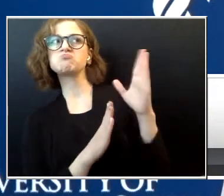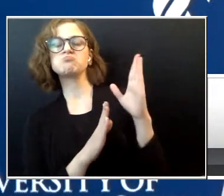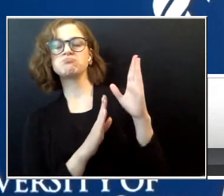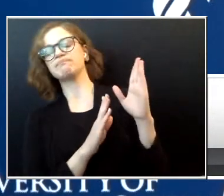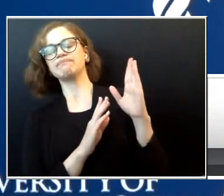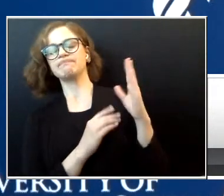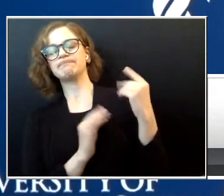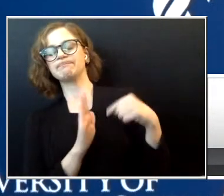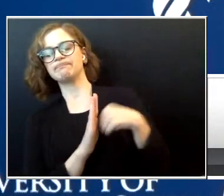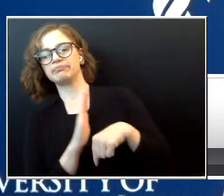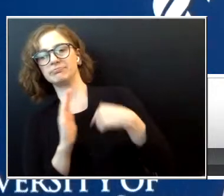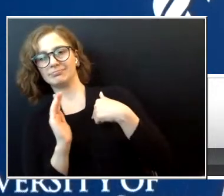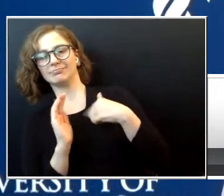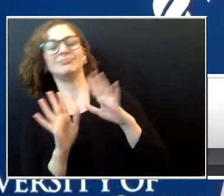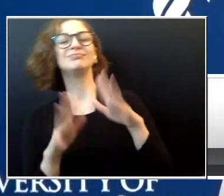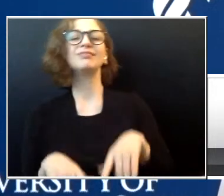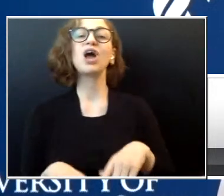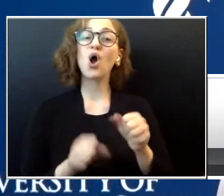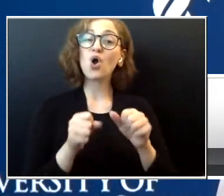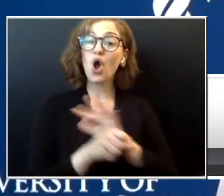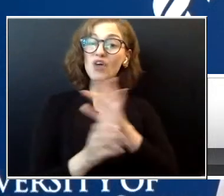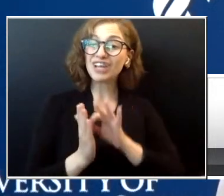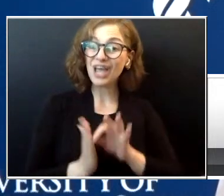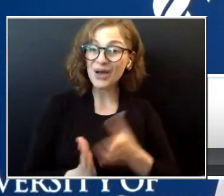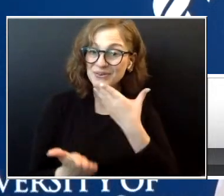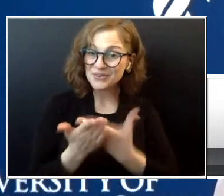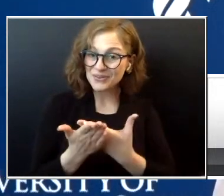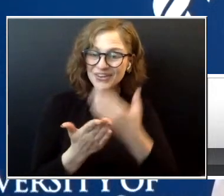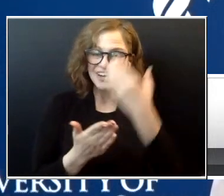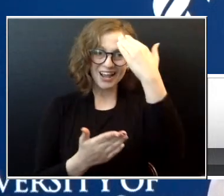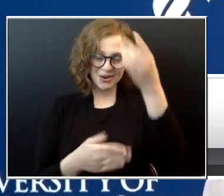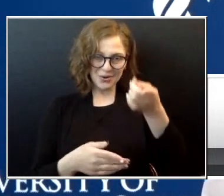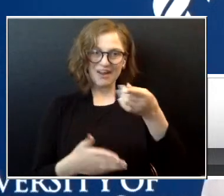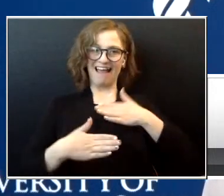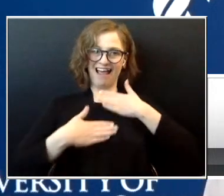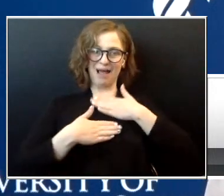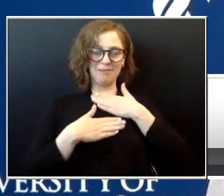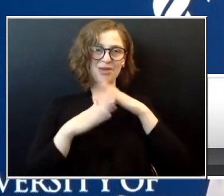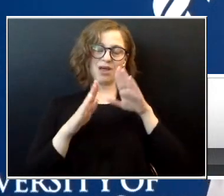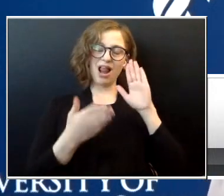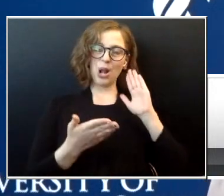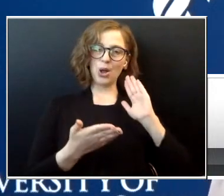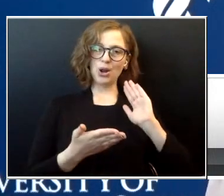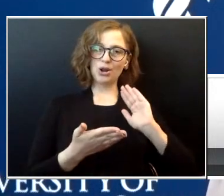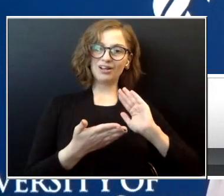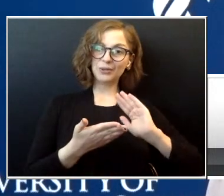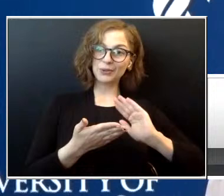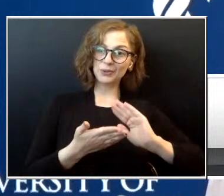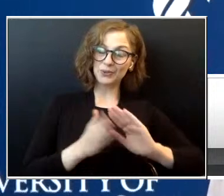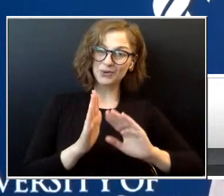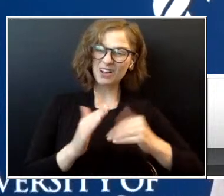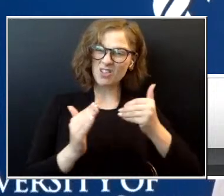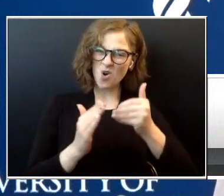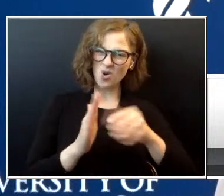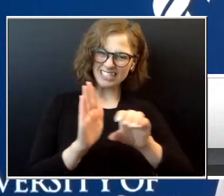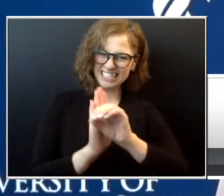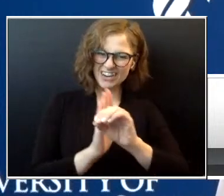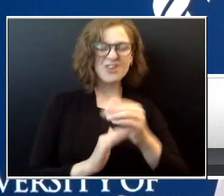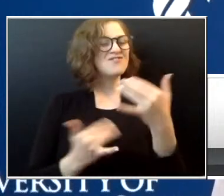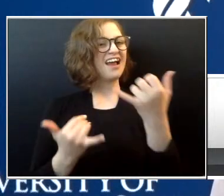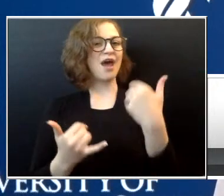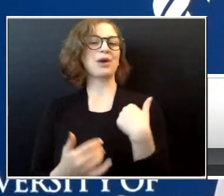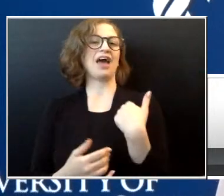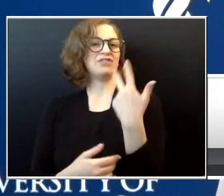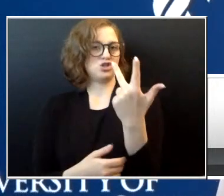I know that you are happy. We are getting down to that low number, close to zero. We have 3 active patients in the hospital, so single digits.